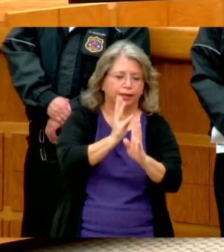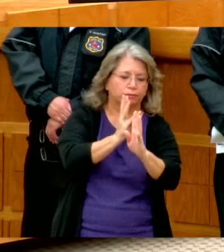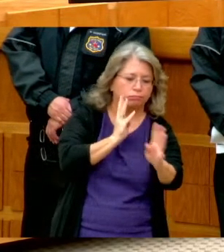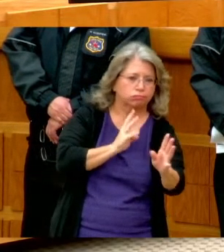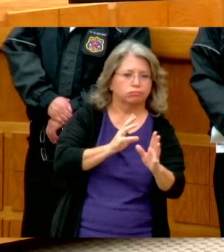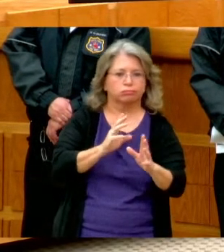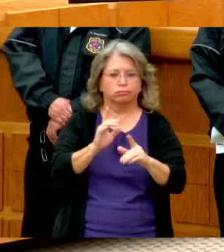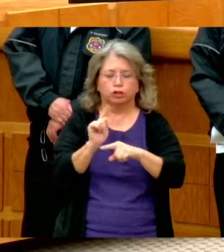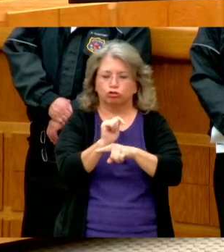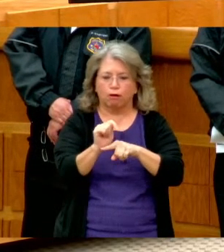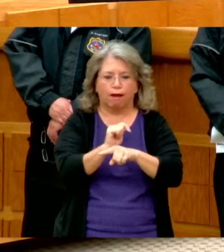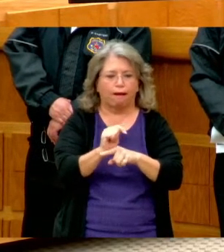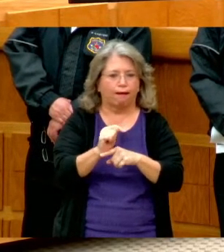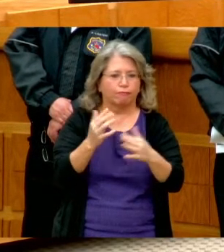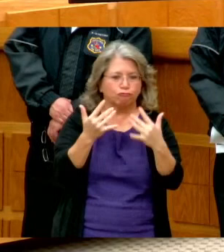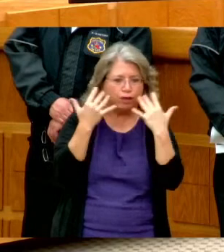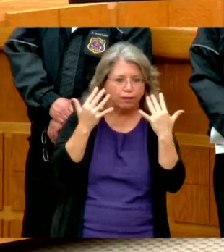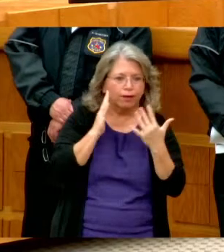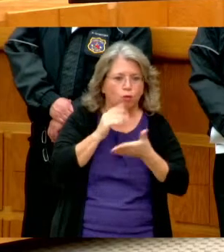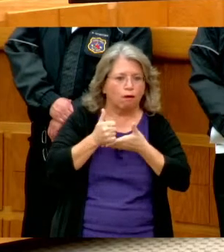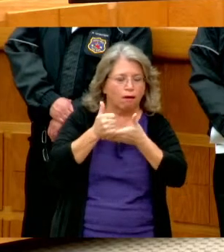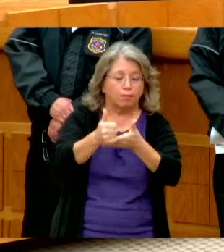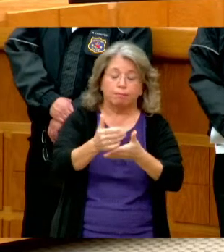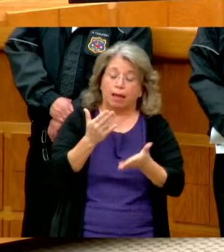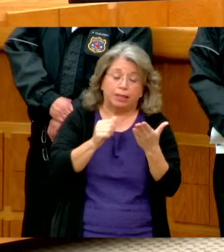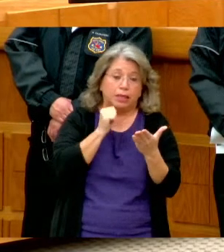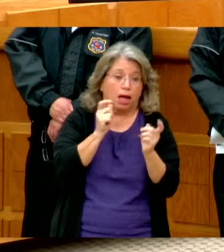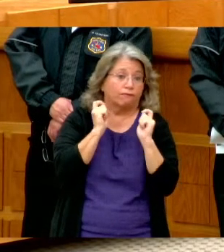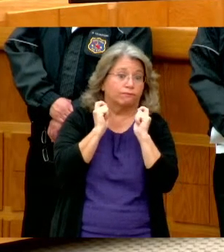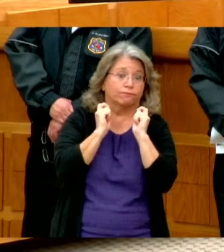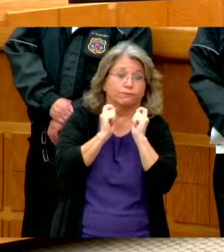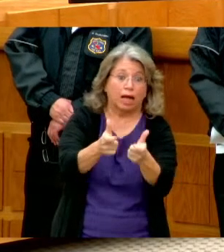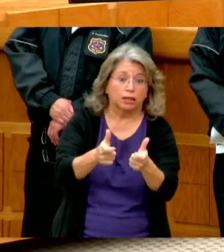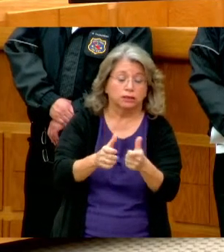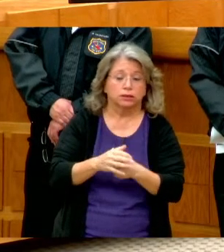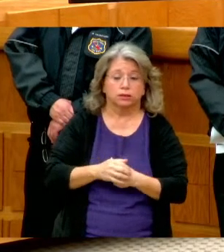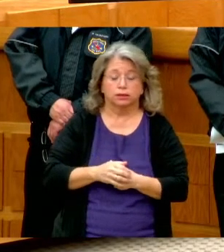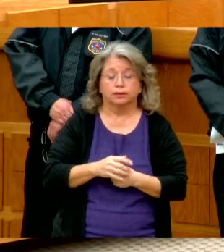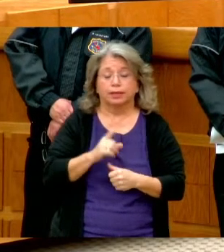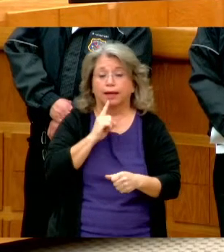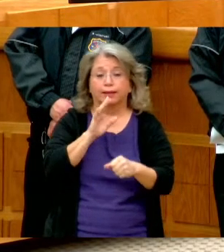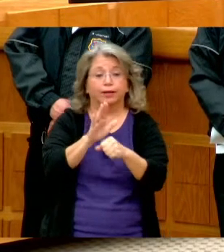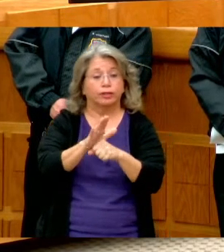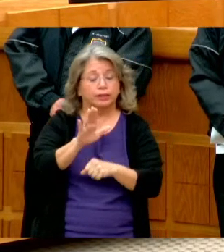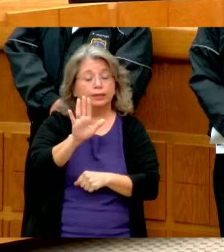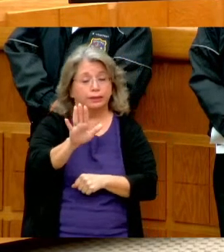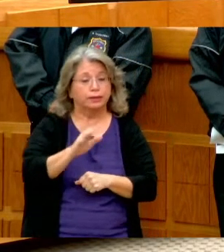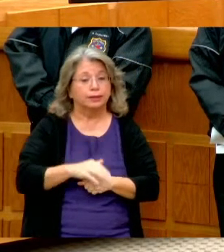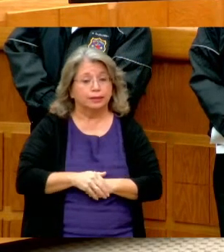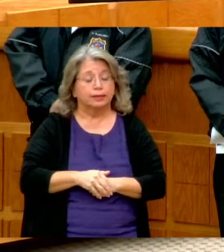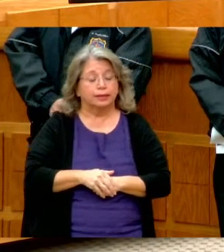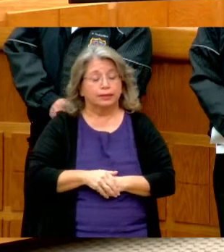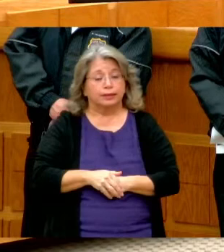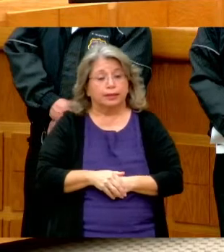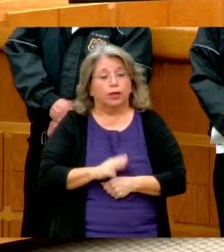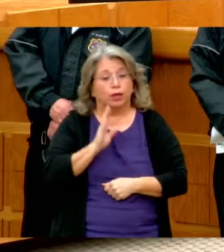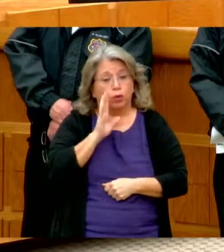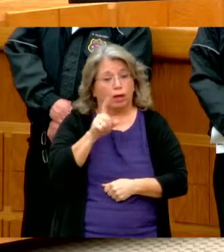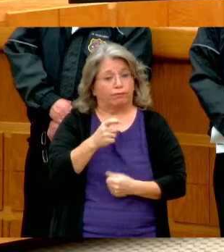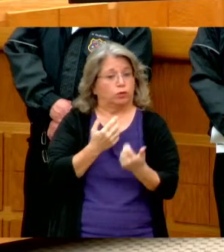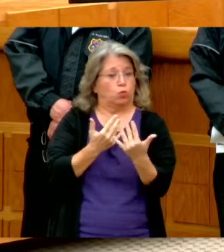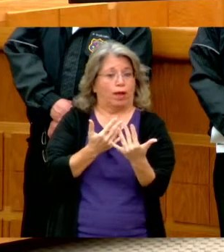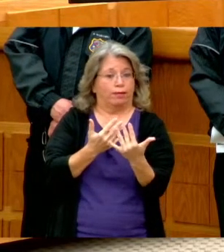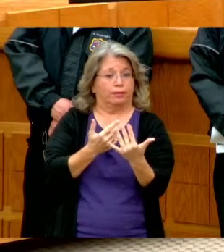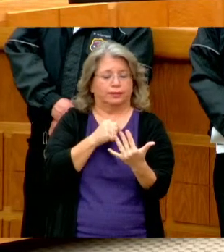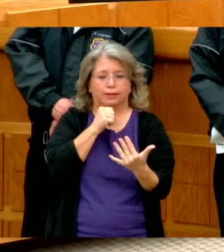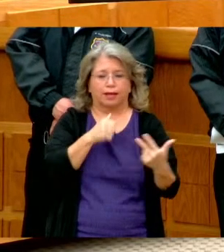to help you. It may not be quick. In fact, I'm going to guarantee that you're going to have to wait. You're not